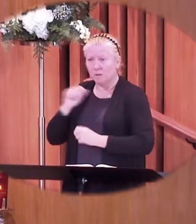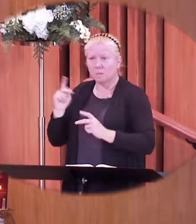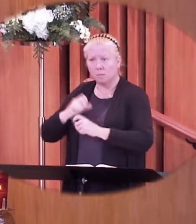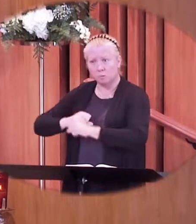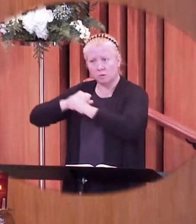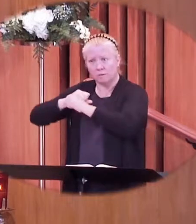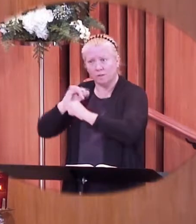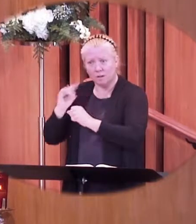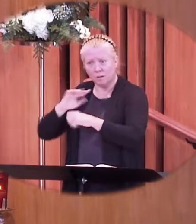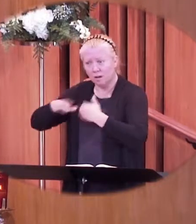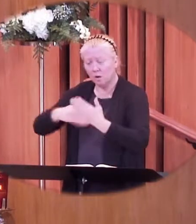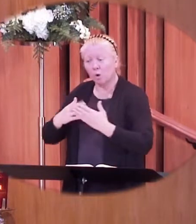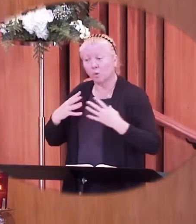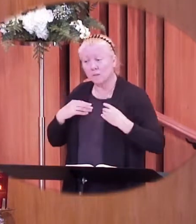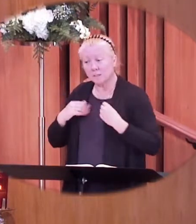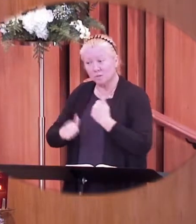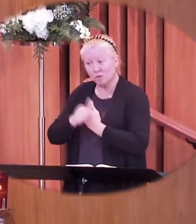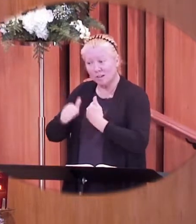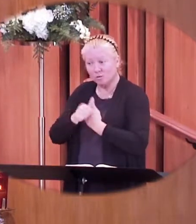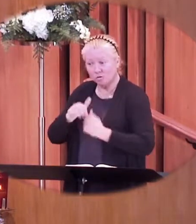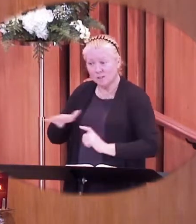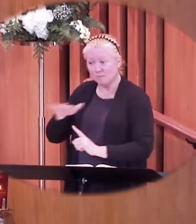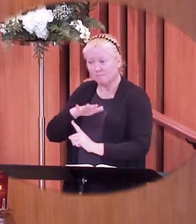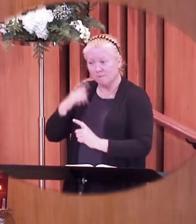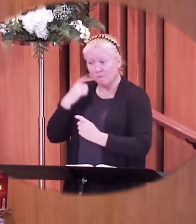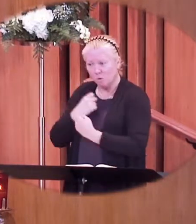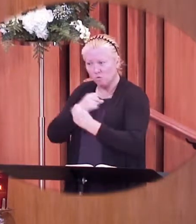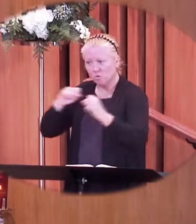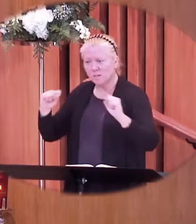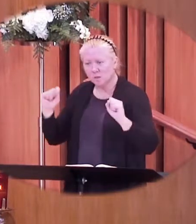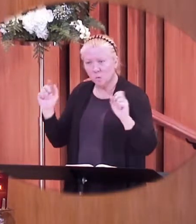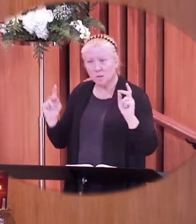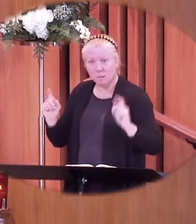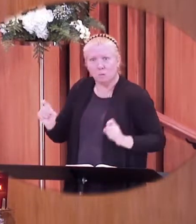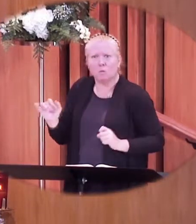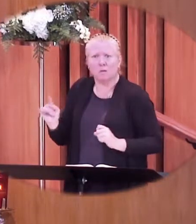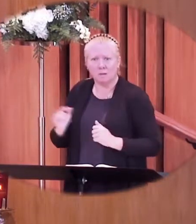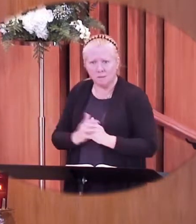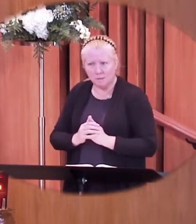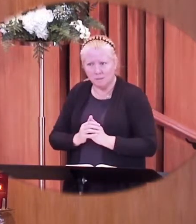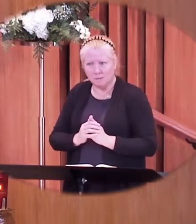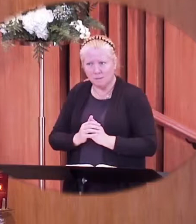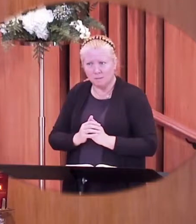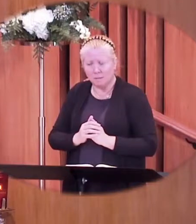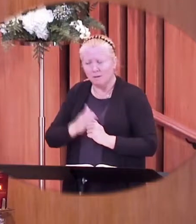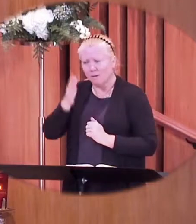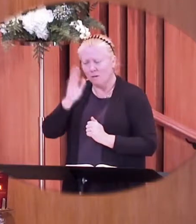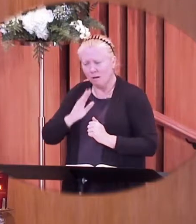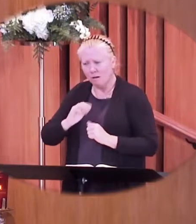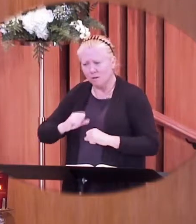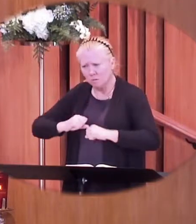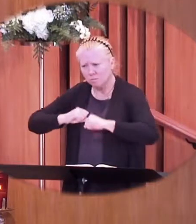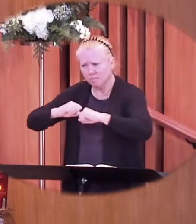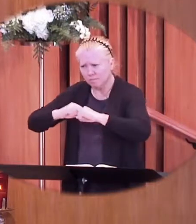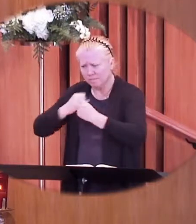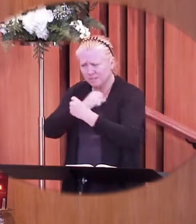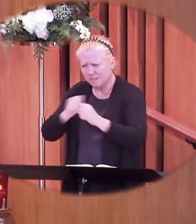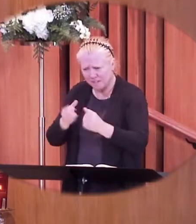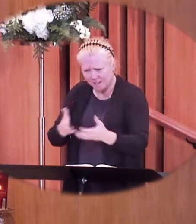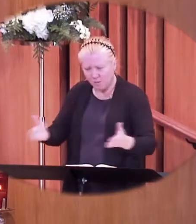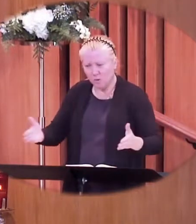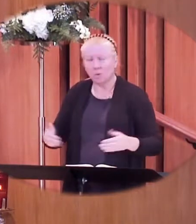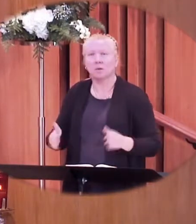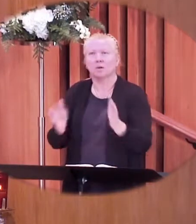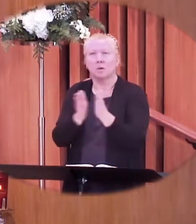put themselves in harm's way to rescue those in need, may God keep them safe. Let